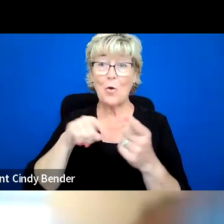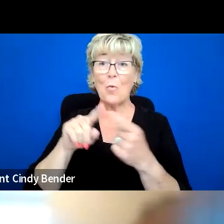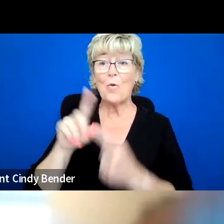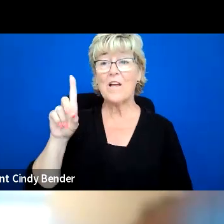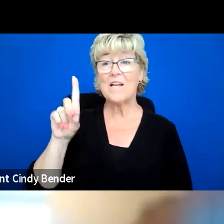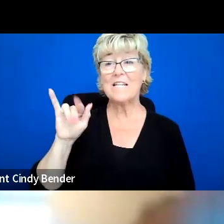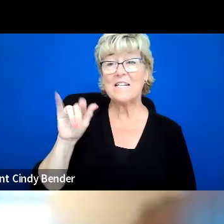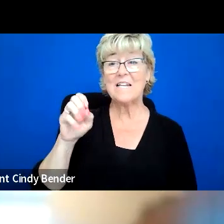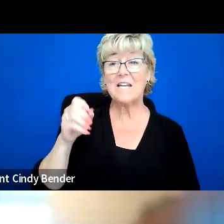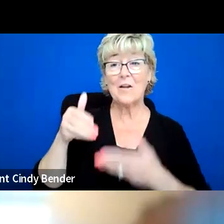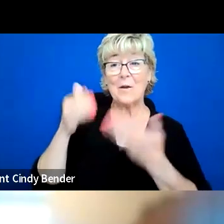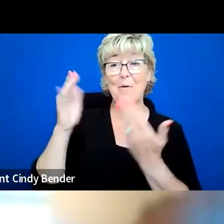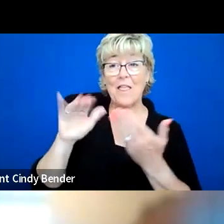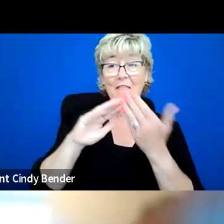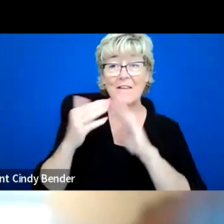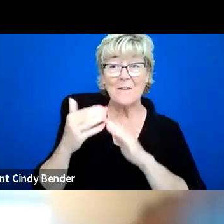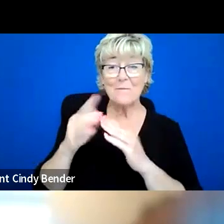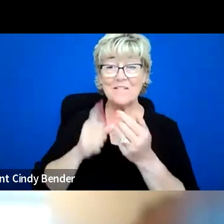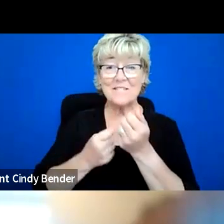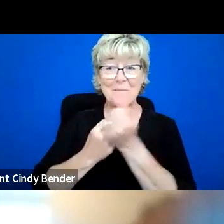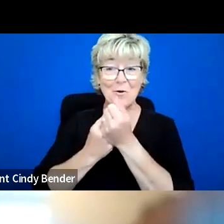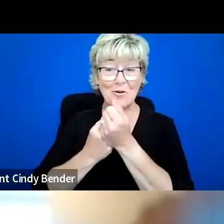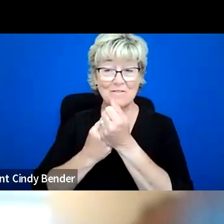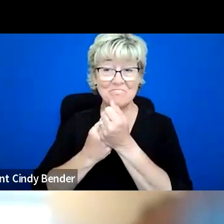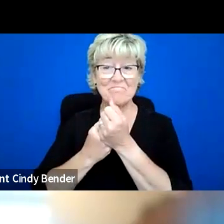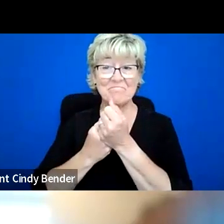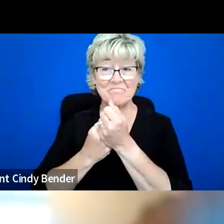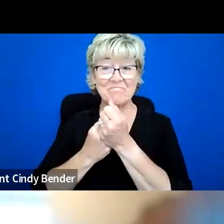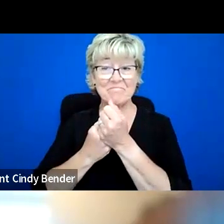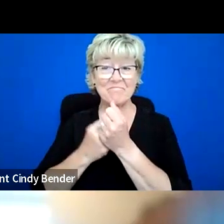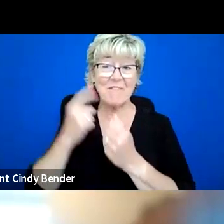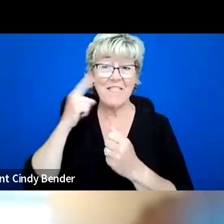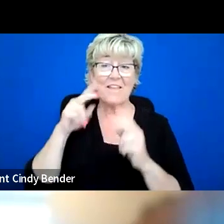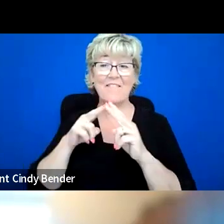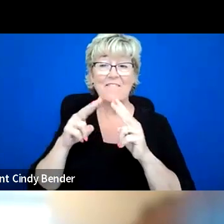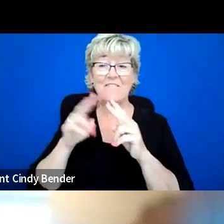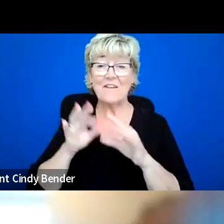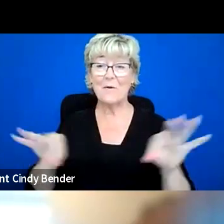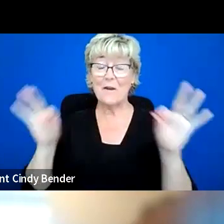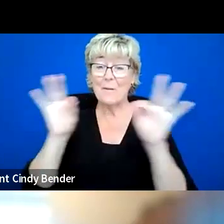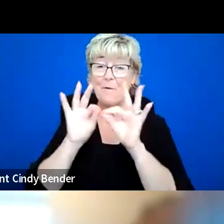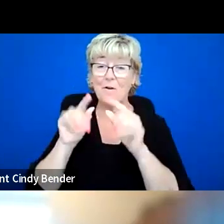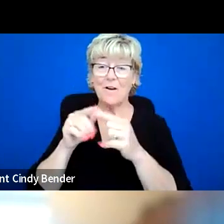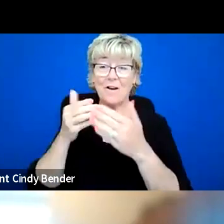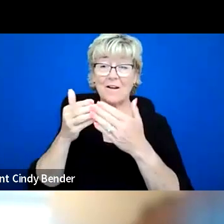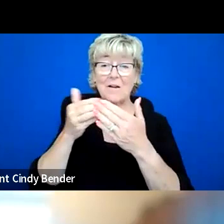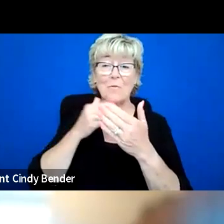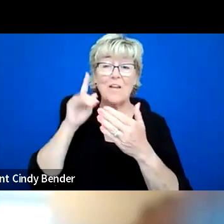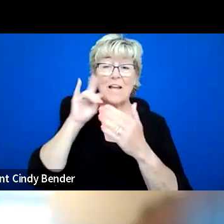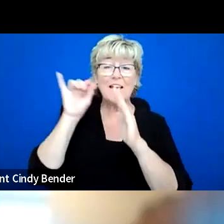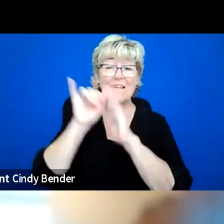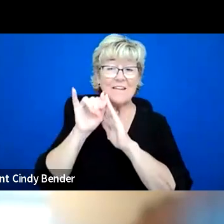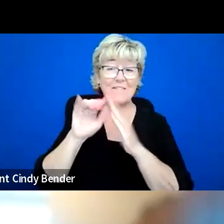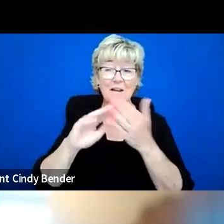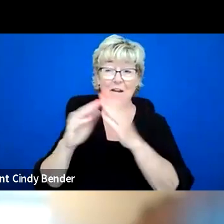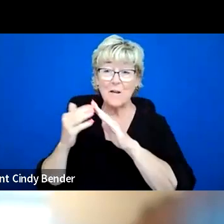up about those community supports, I think it's very important to pre-identify